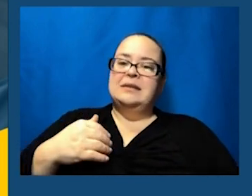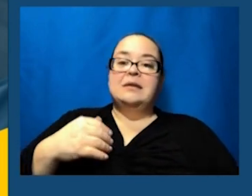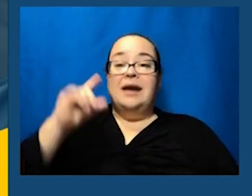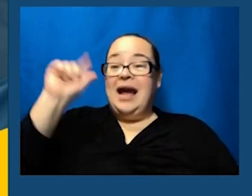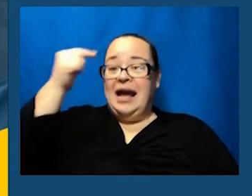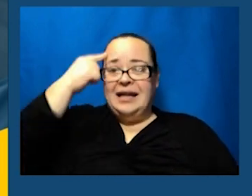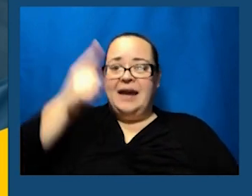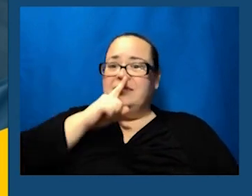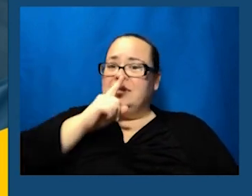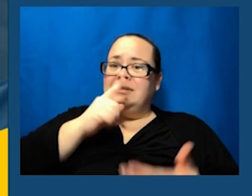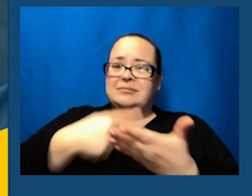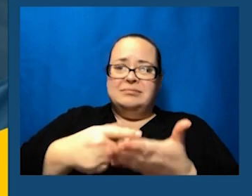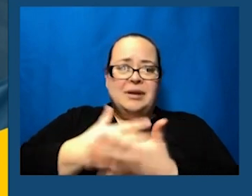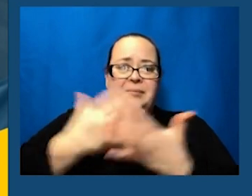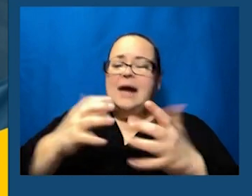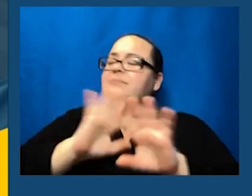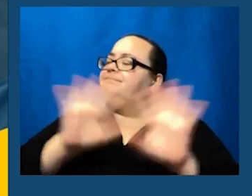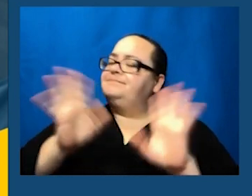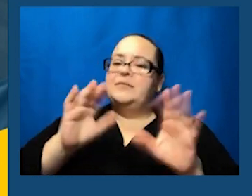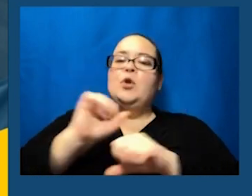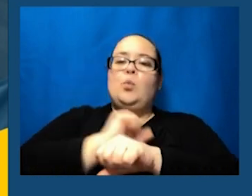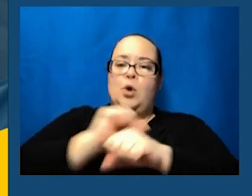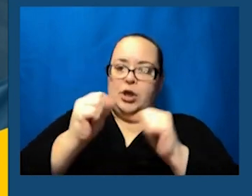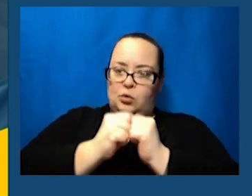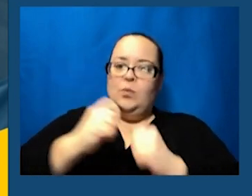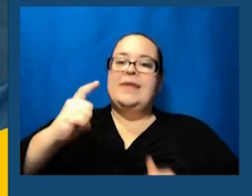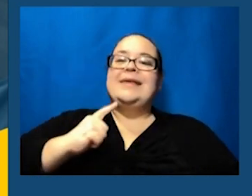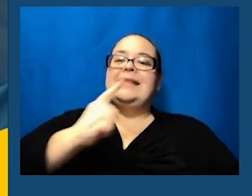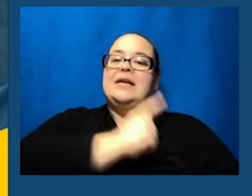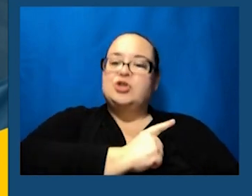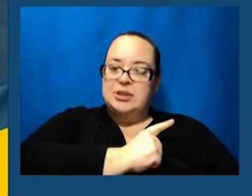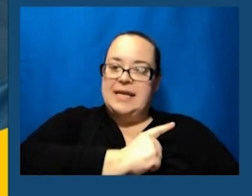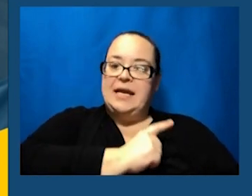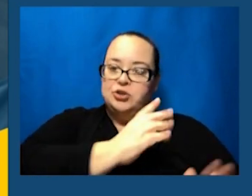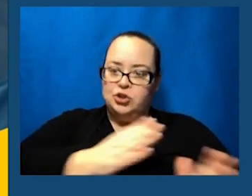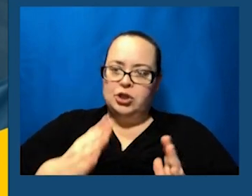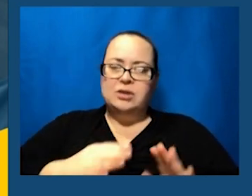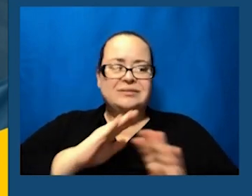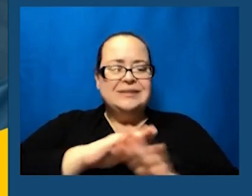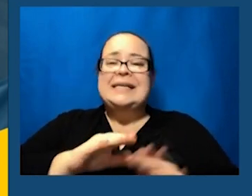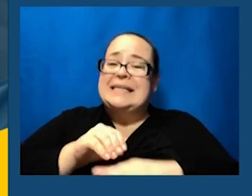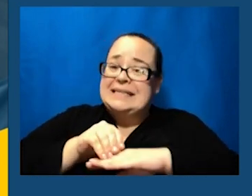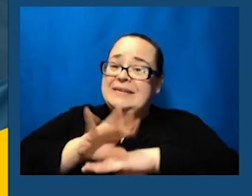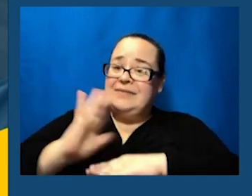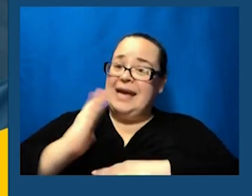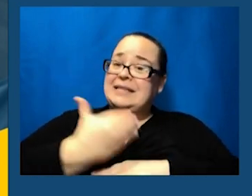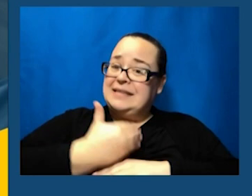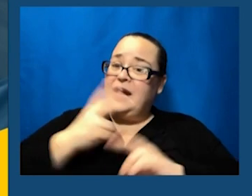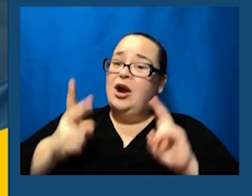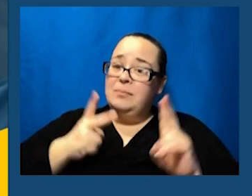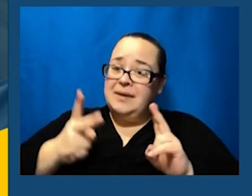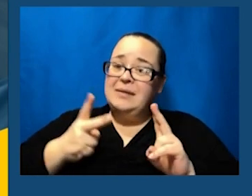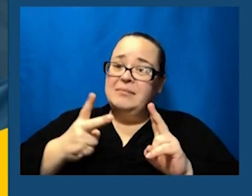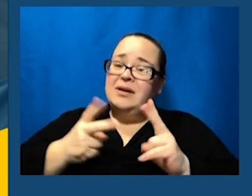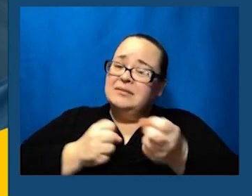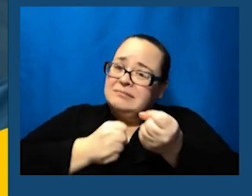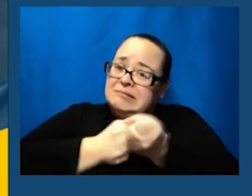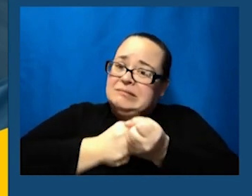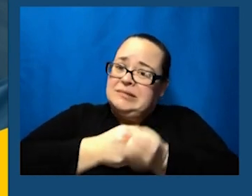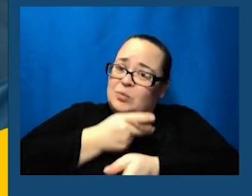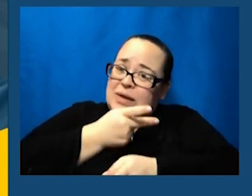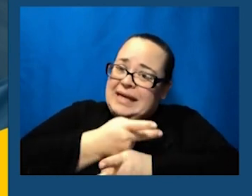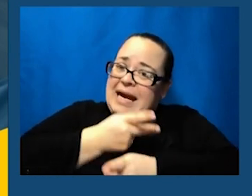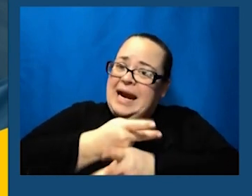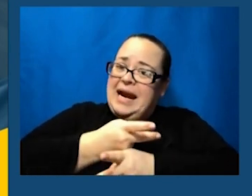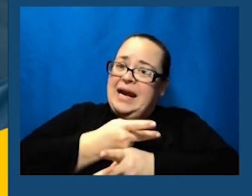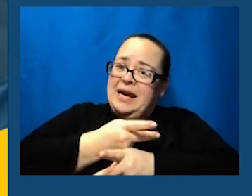our legislature, we said, no, this is affecting our people. We care about them, and we have to help them. And that's